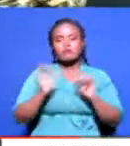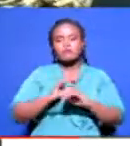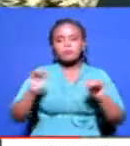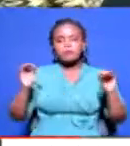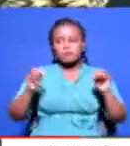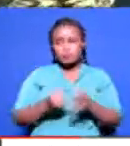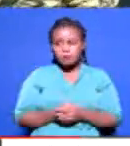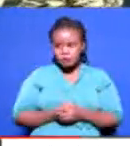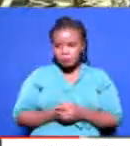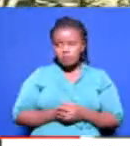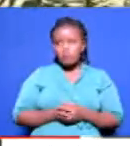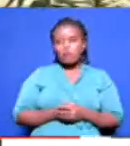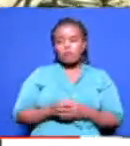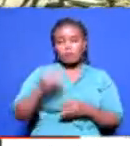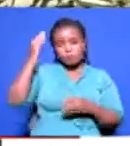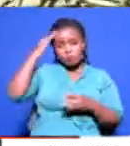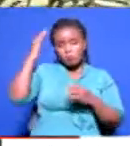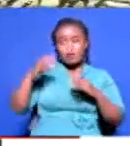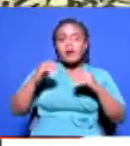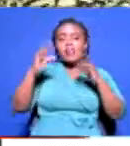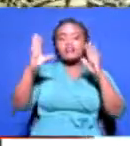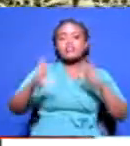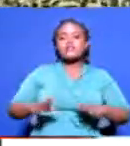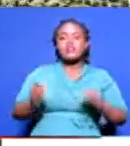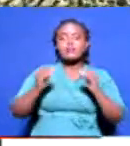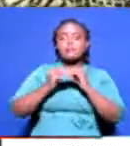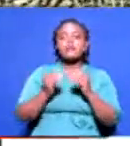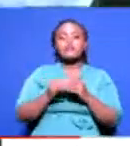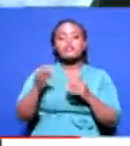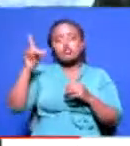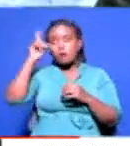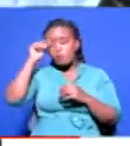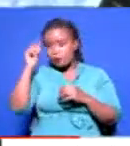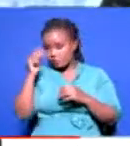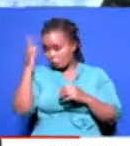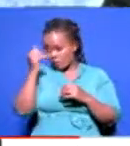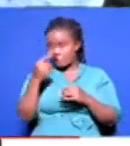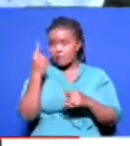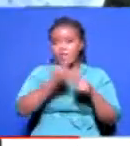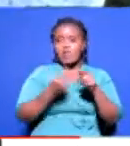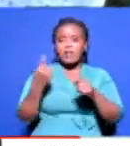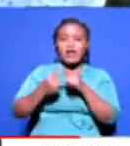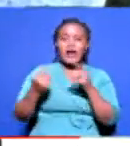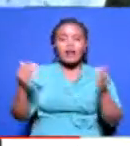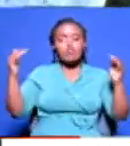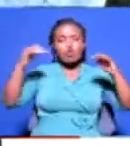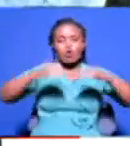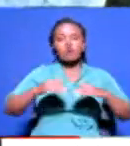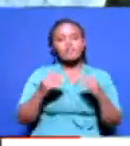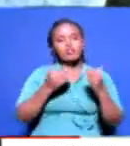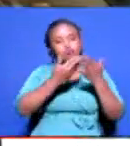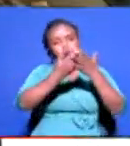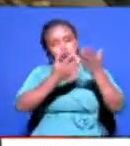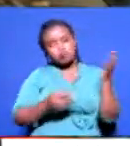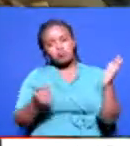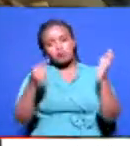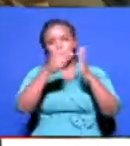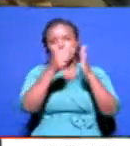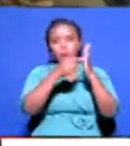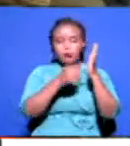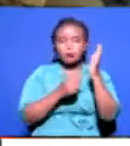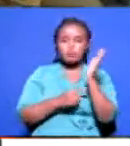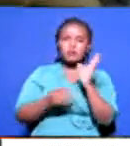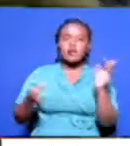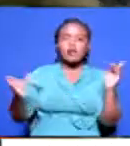Head teachers are meeting in Mombasa for an annual conference convened to take stock of the gains made in the achievement of quality basic